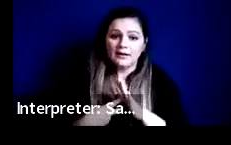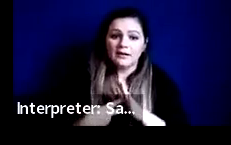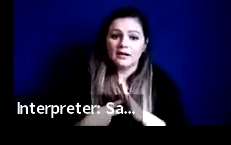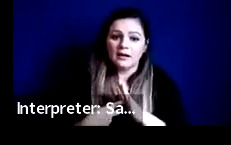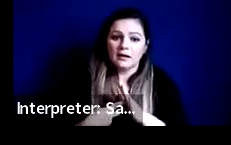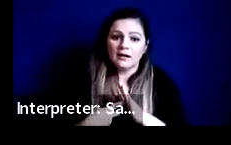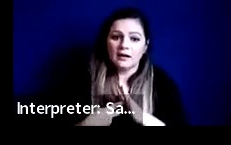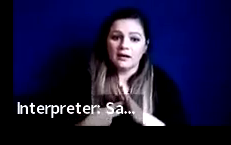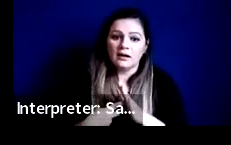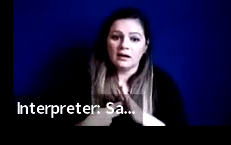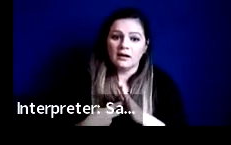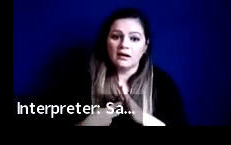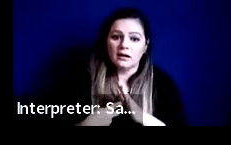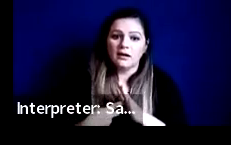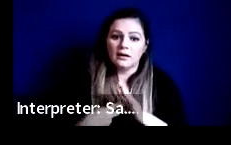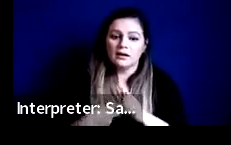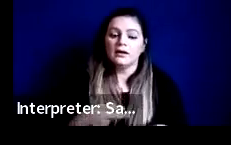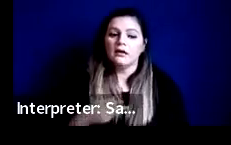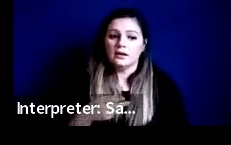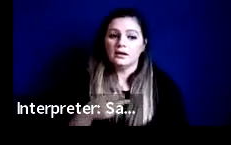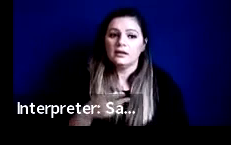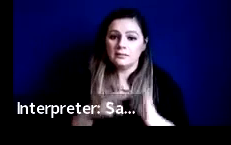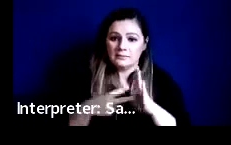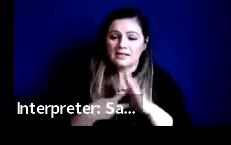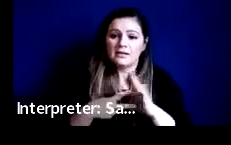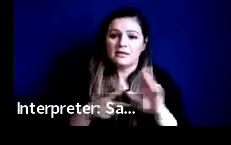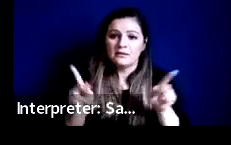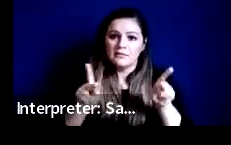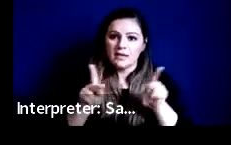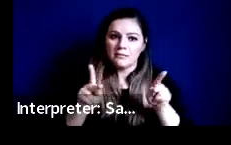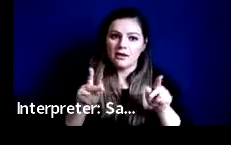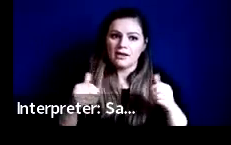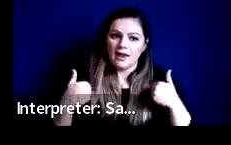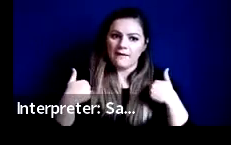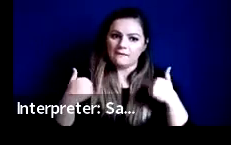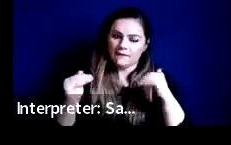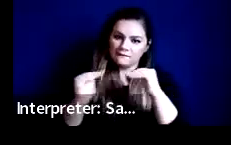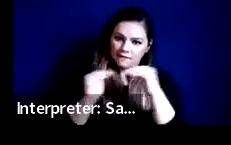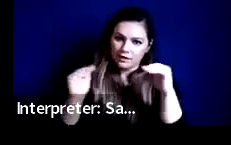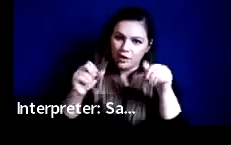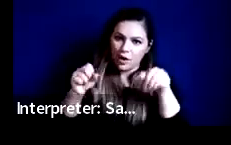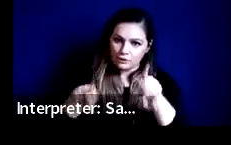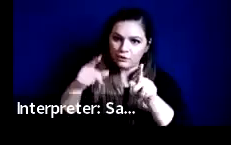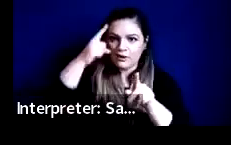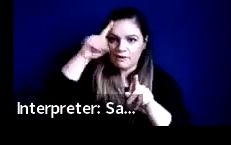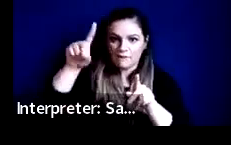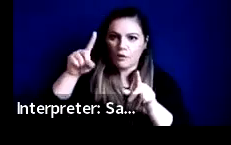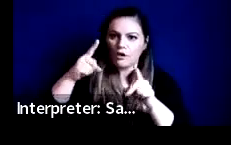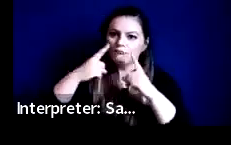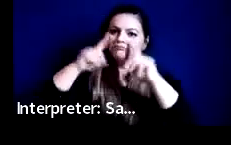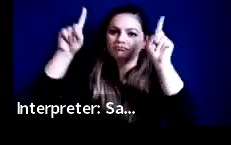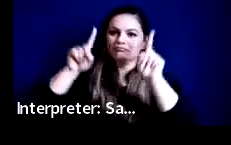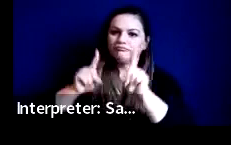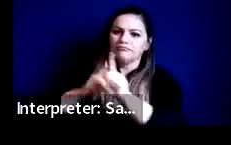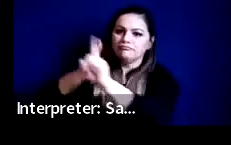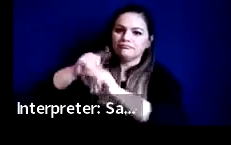a fair and just opportunity to attain their highest level of health, okay? And then social determinants of health, I'm